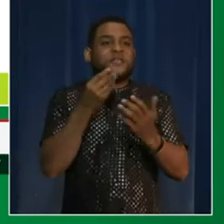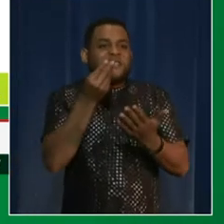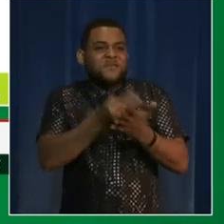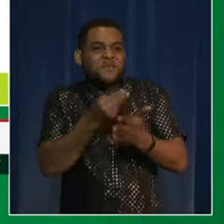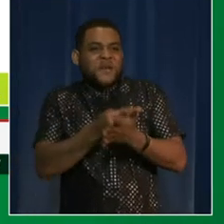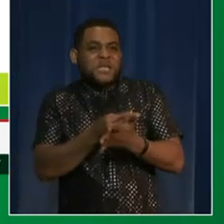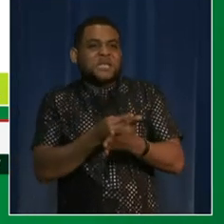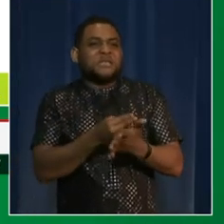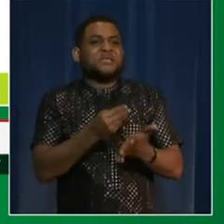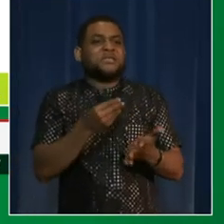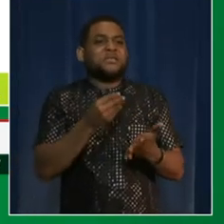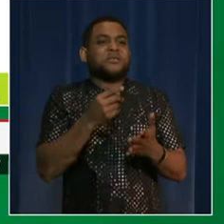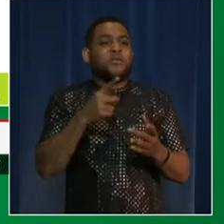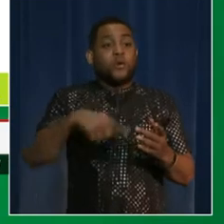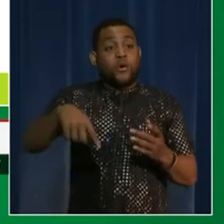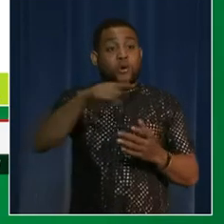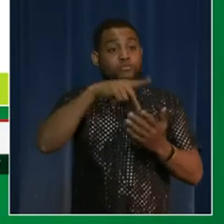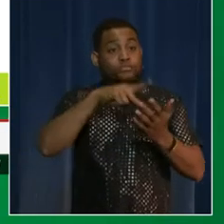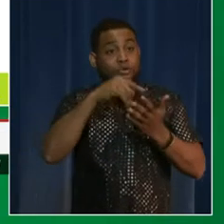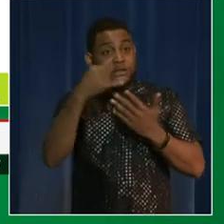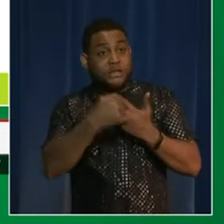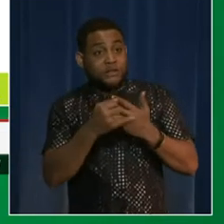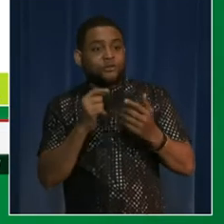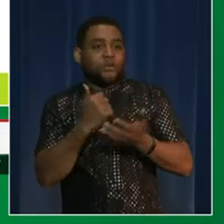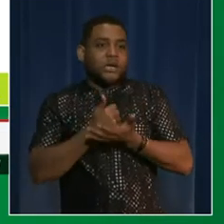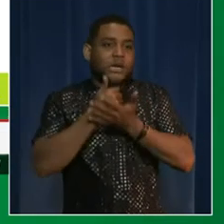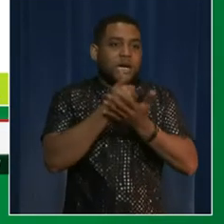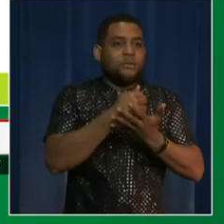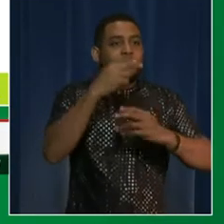that are designed to help building owners meet BEPS.